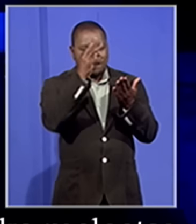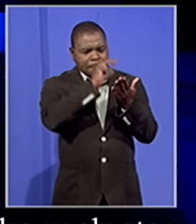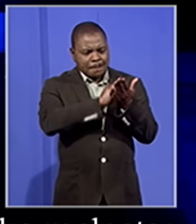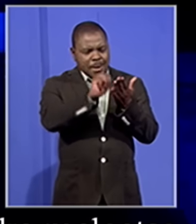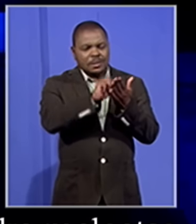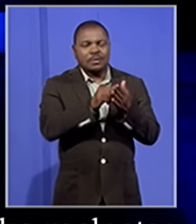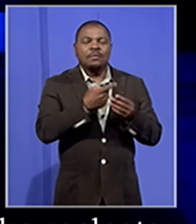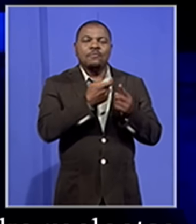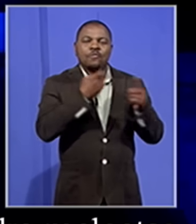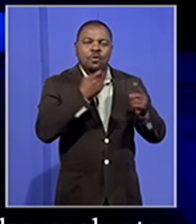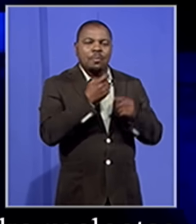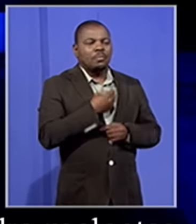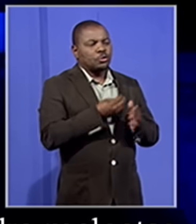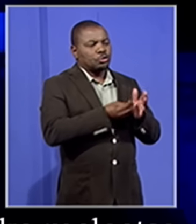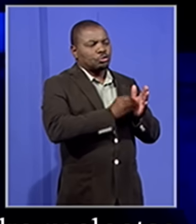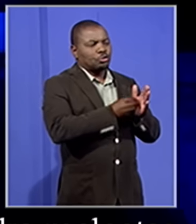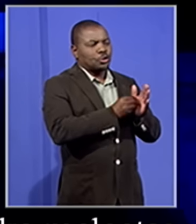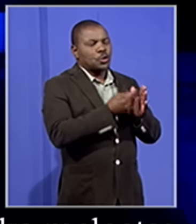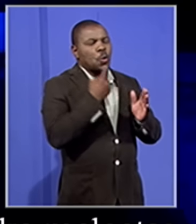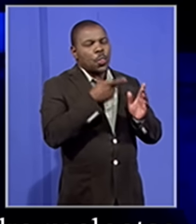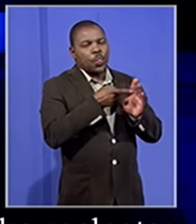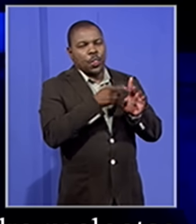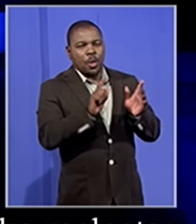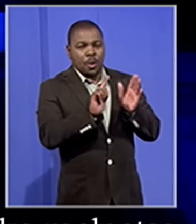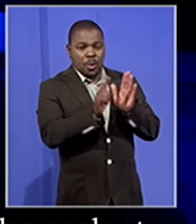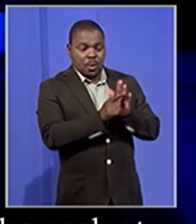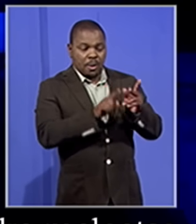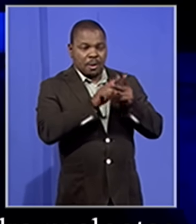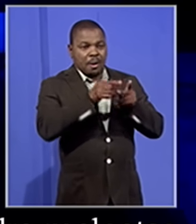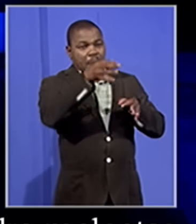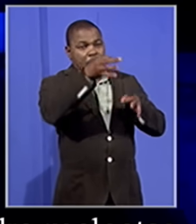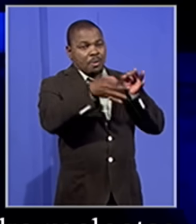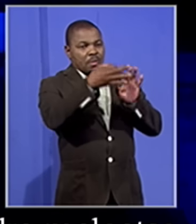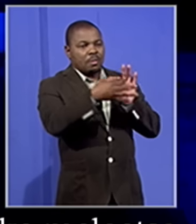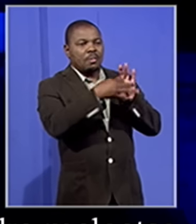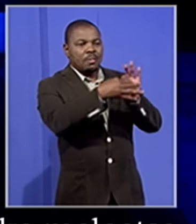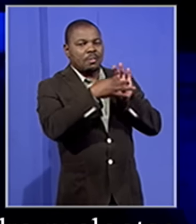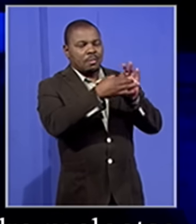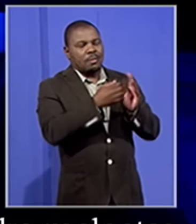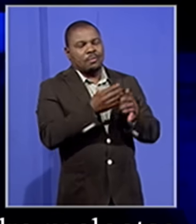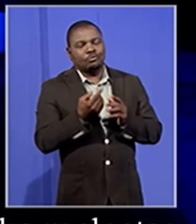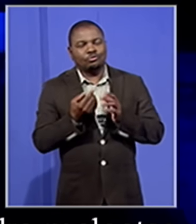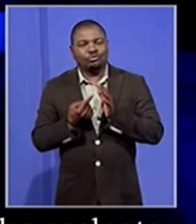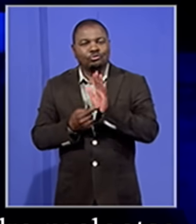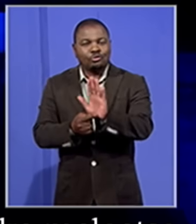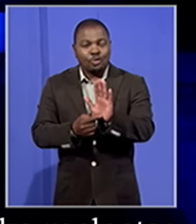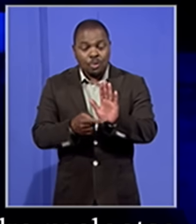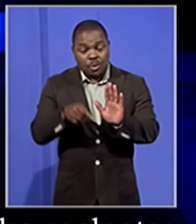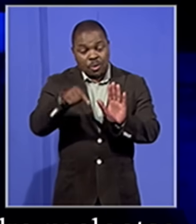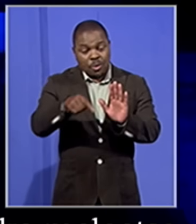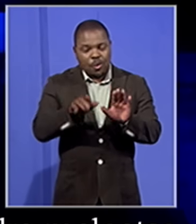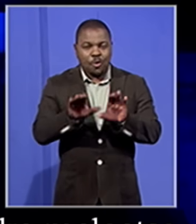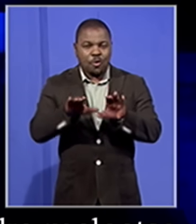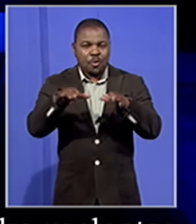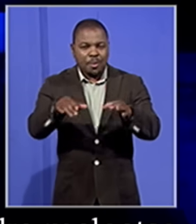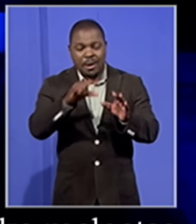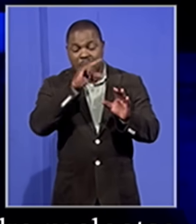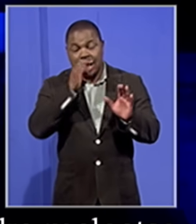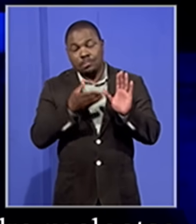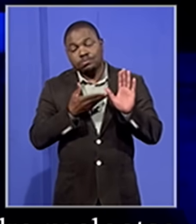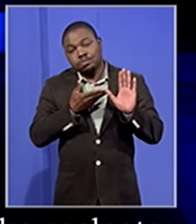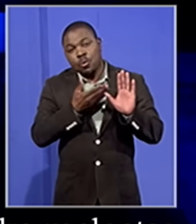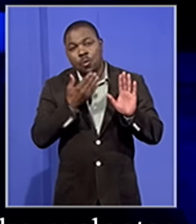tsa maqulwana a ditlolo tsa molao le bahlanka ba ka sehloohong ba dipolotiki. Bopaking bo teketsweng commission ka mokgwa wa melaetsa mabitso a hlaelang hangata